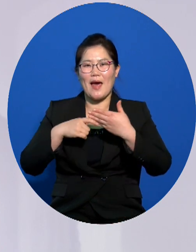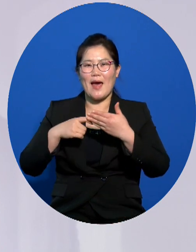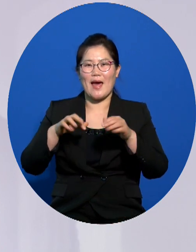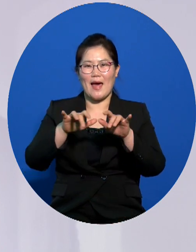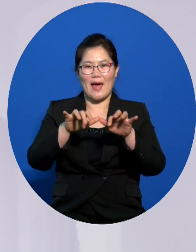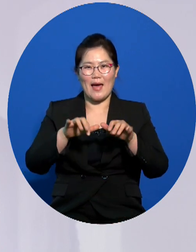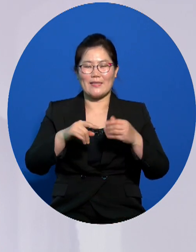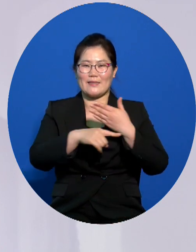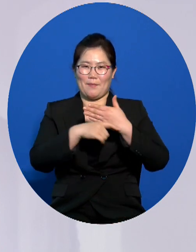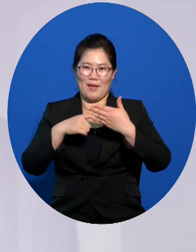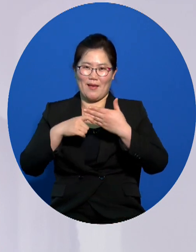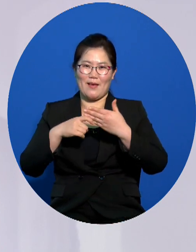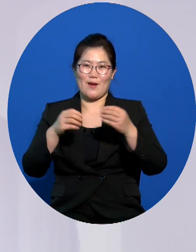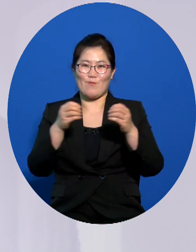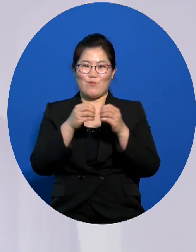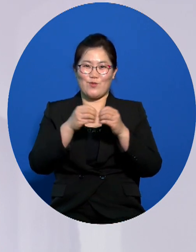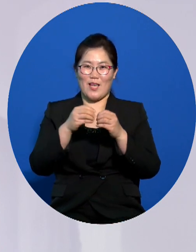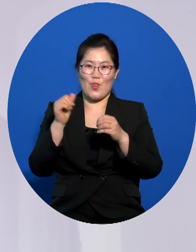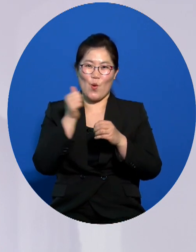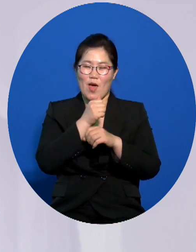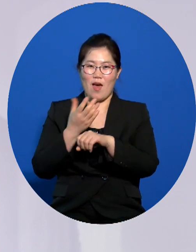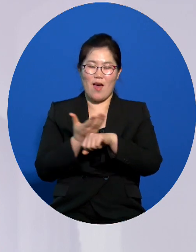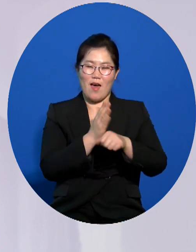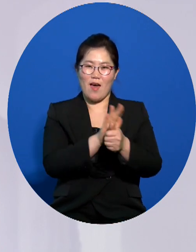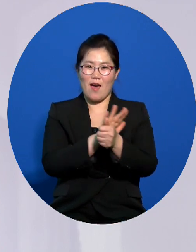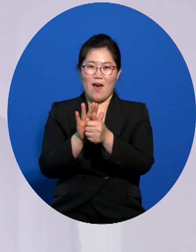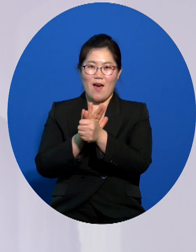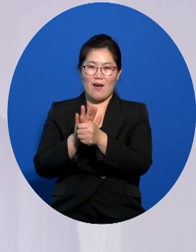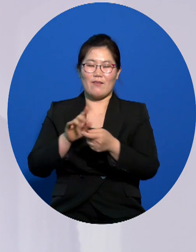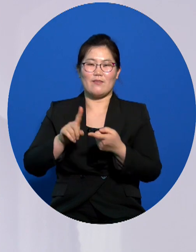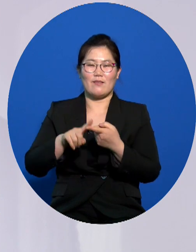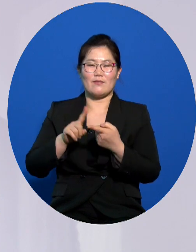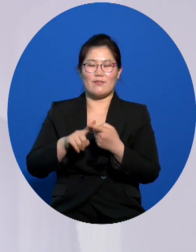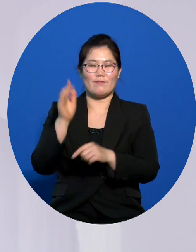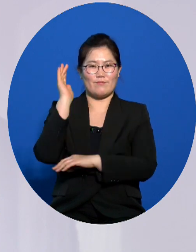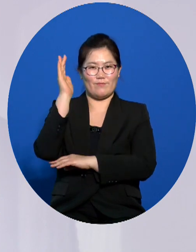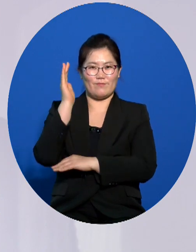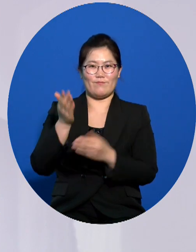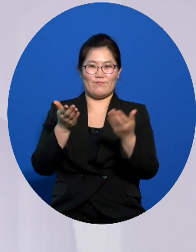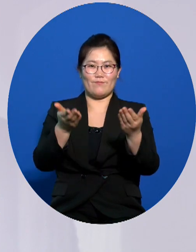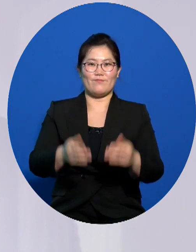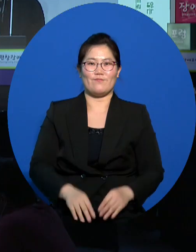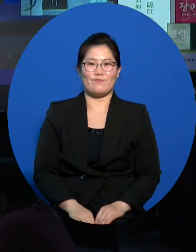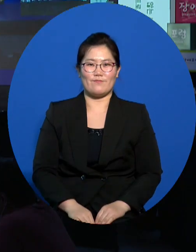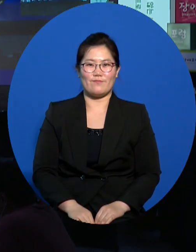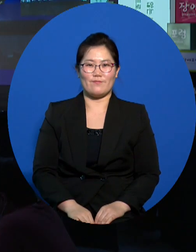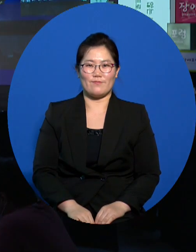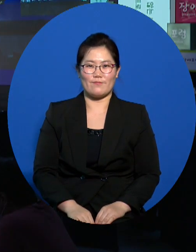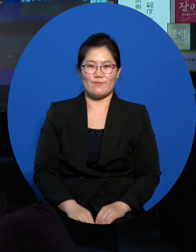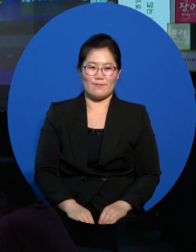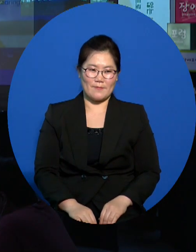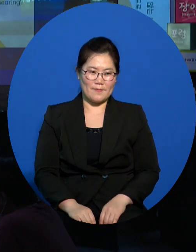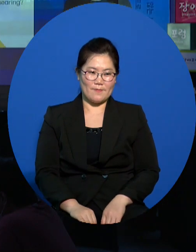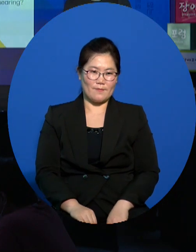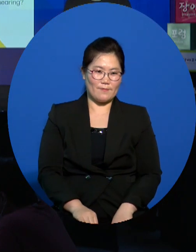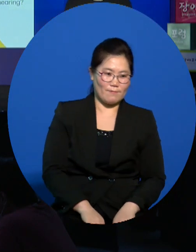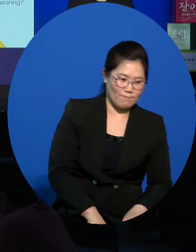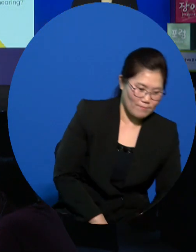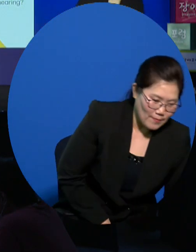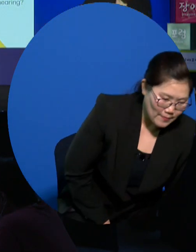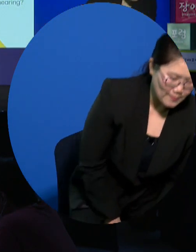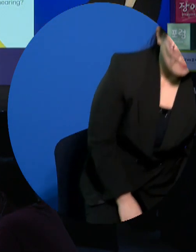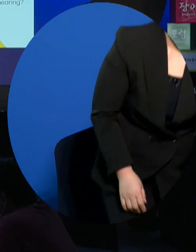Social Cooperative, we have CEO Park Won-jin, who will be presenting on the text translation service for